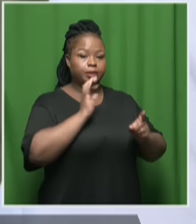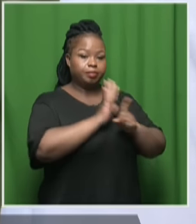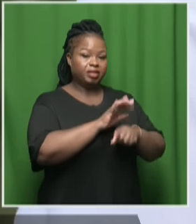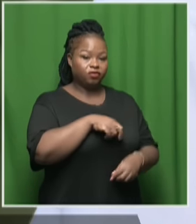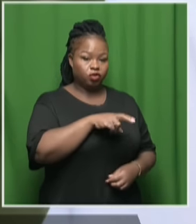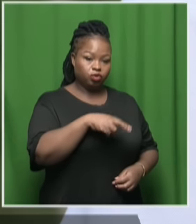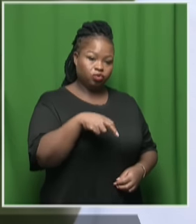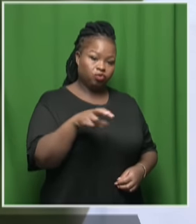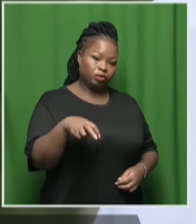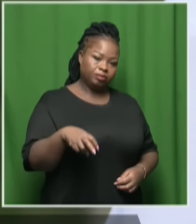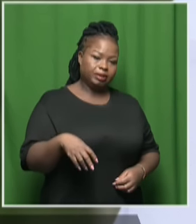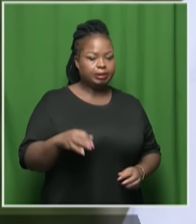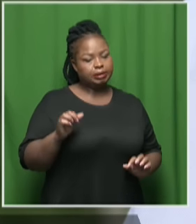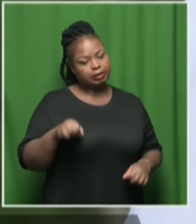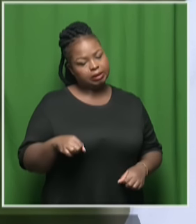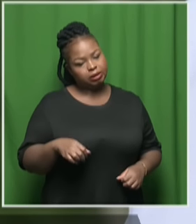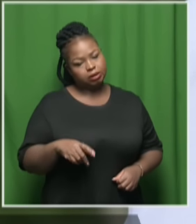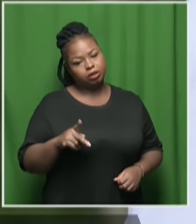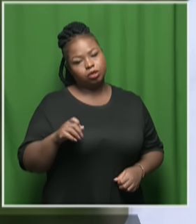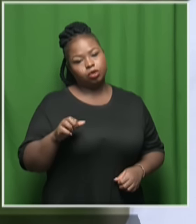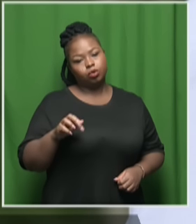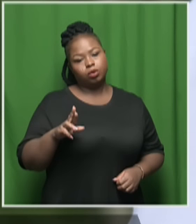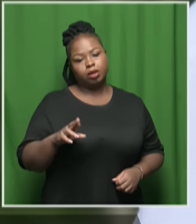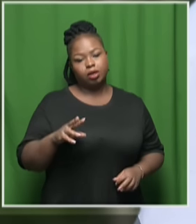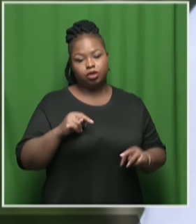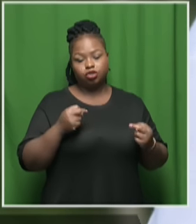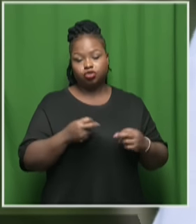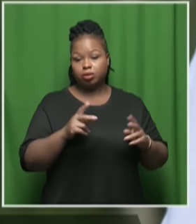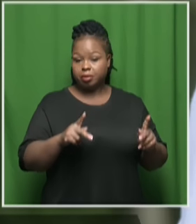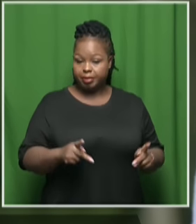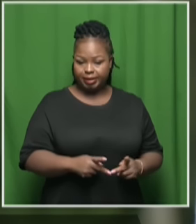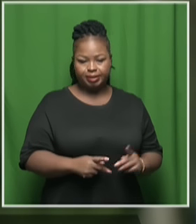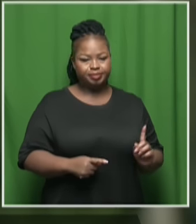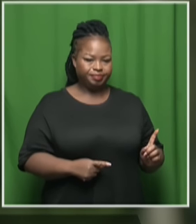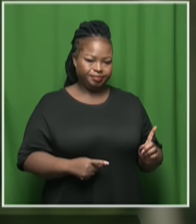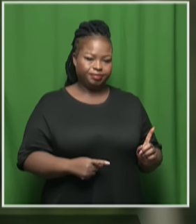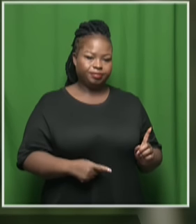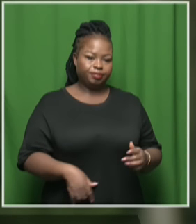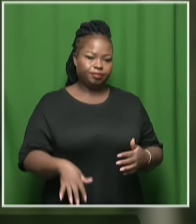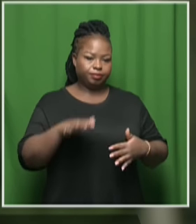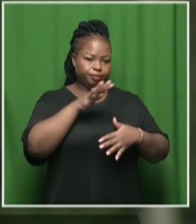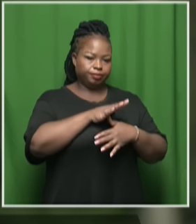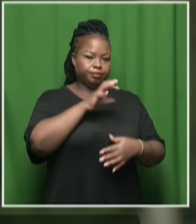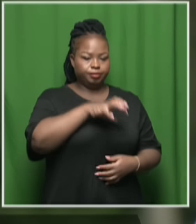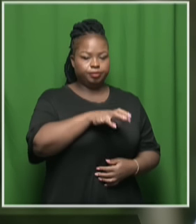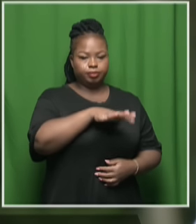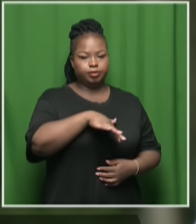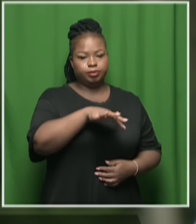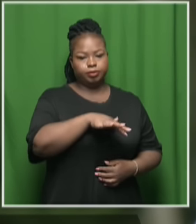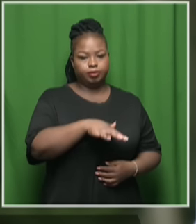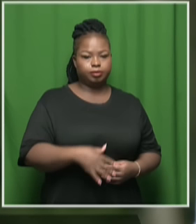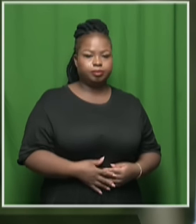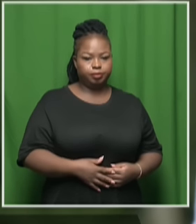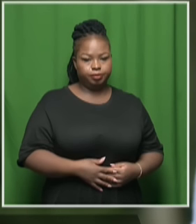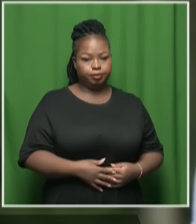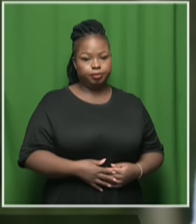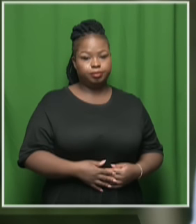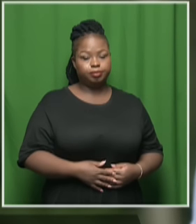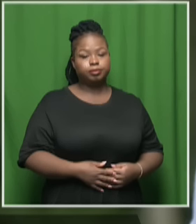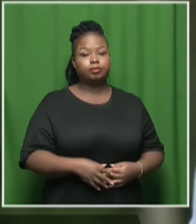tourism industry, obviously the Kruger National Park, speaking specifically on that, is our key iconic site. With regards